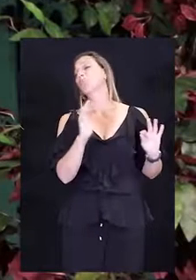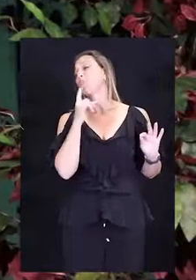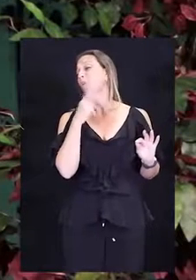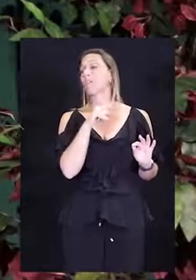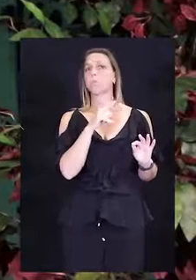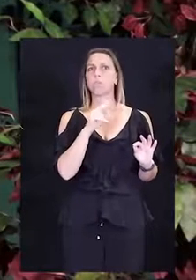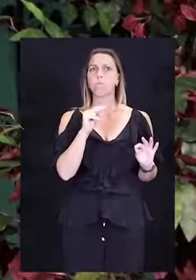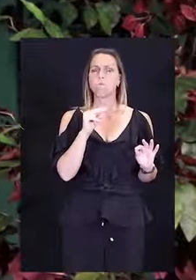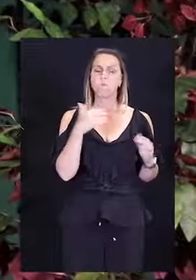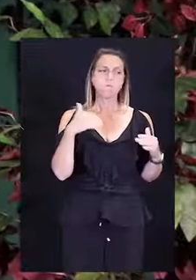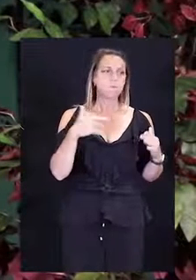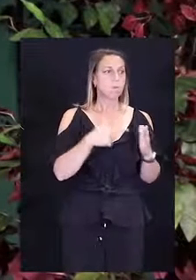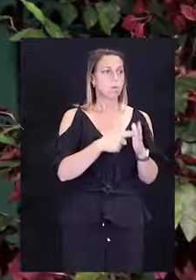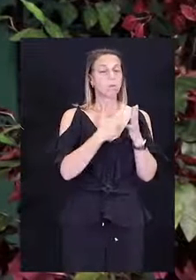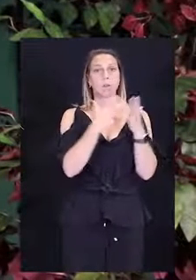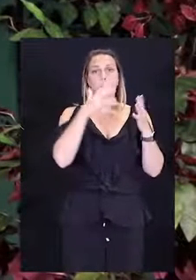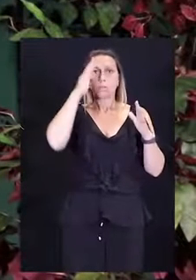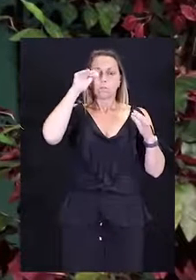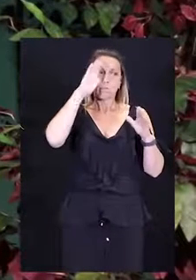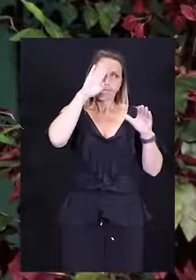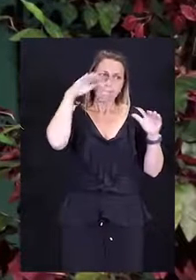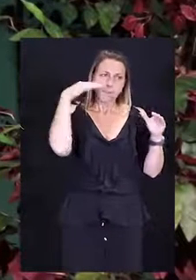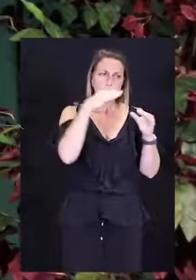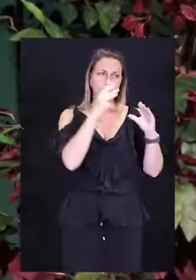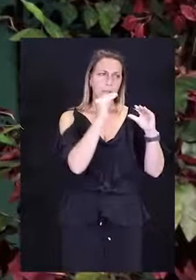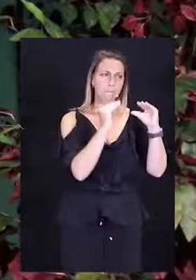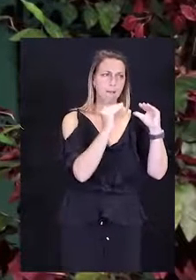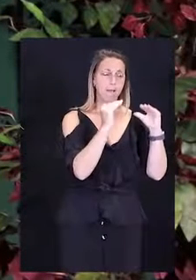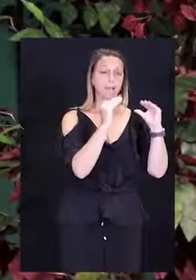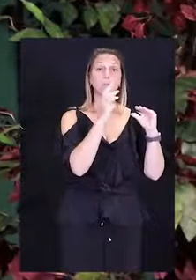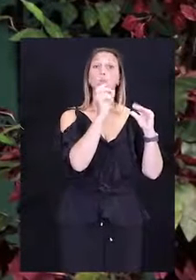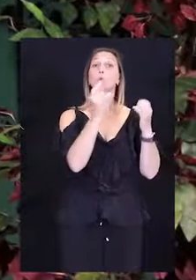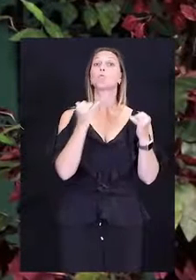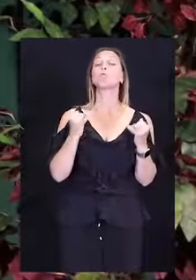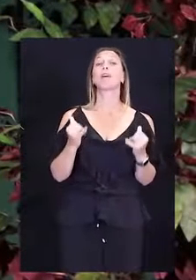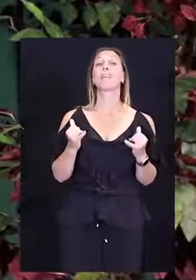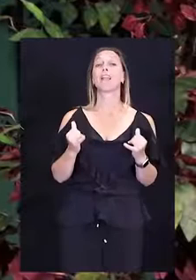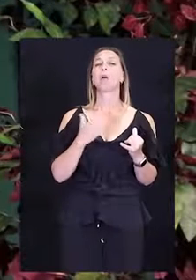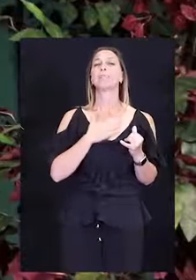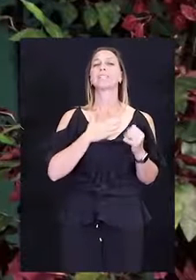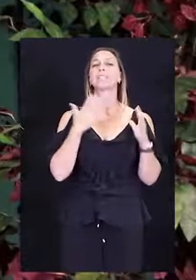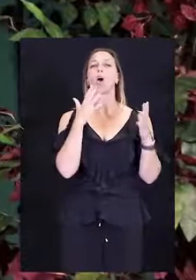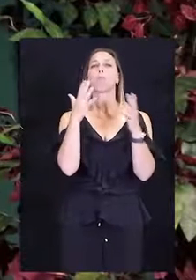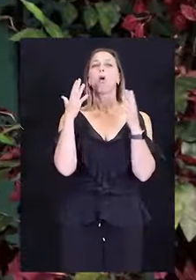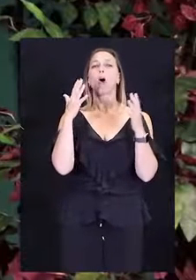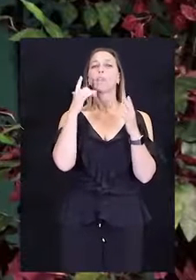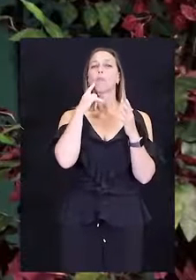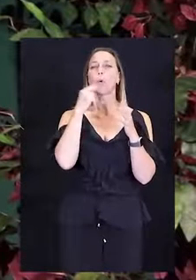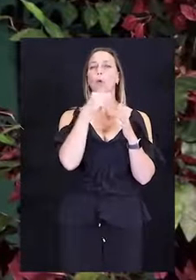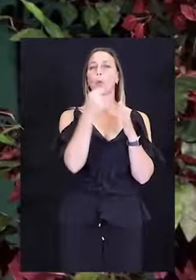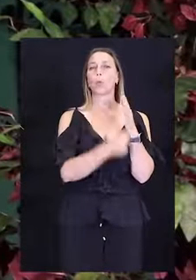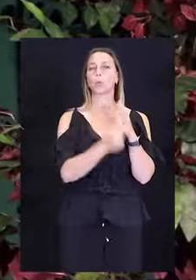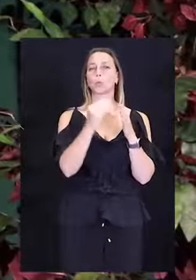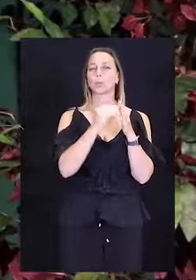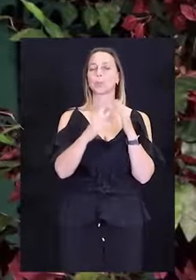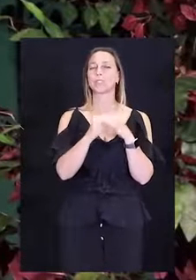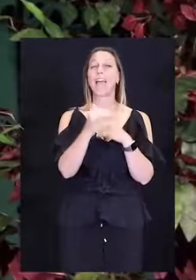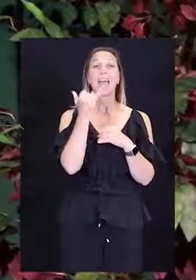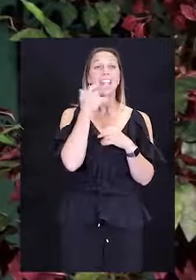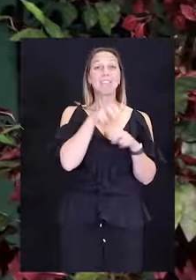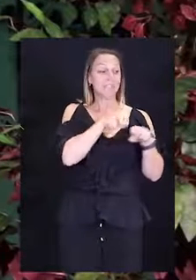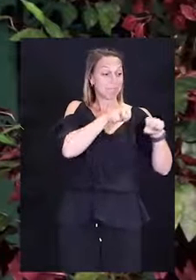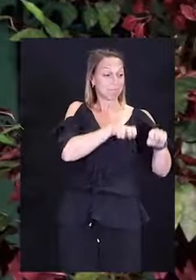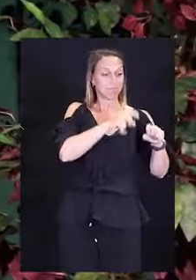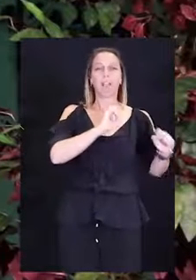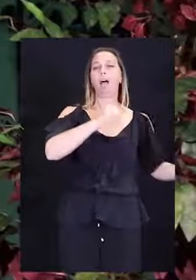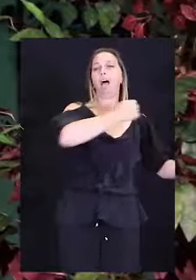task, and it does require an incredible amount of discipline and balance. So at this time, please applaud their efforts and give them a big hug